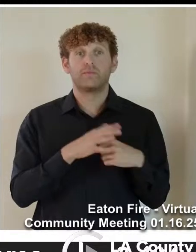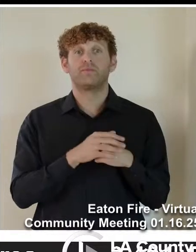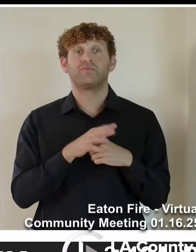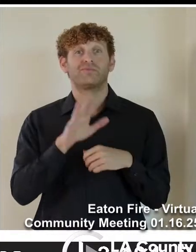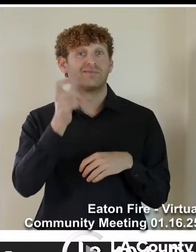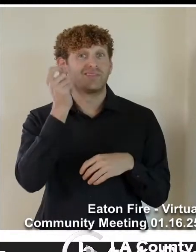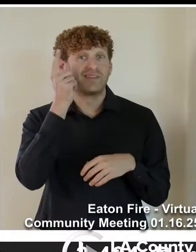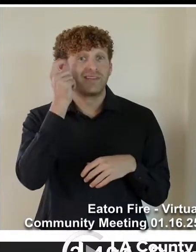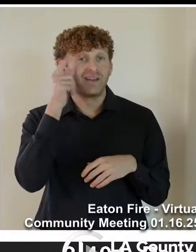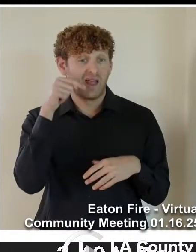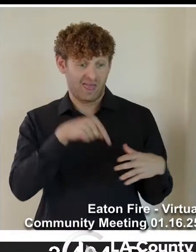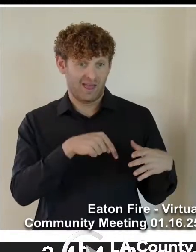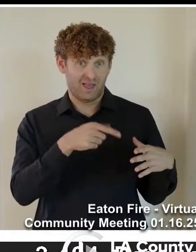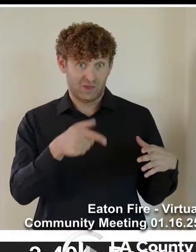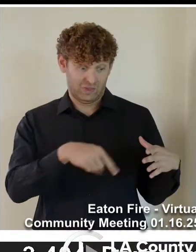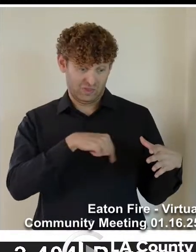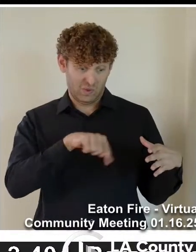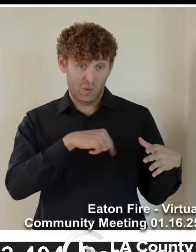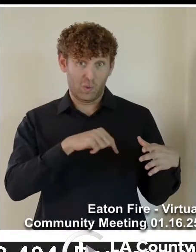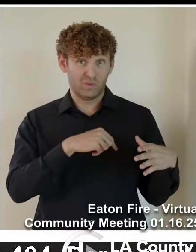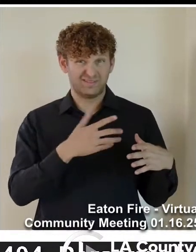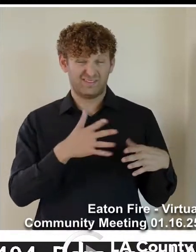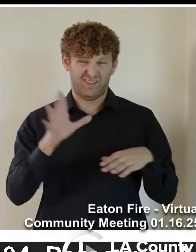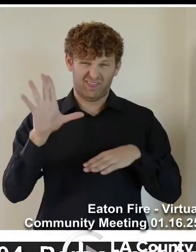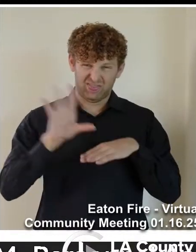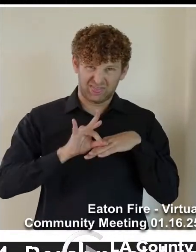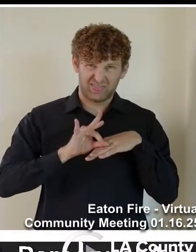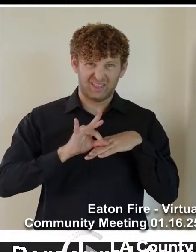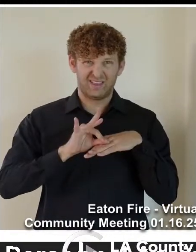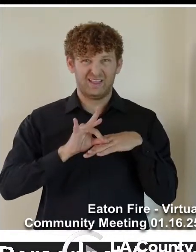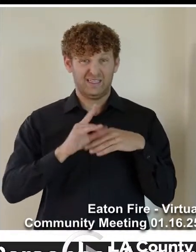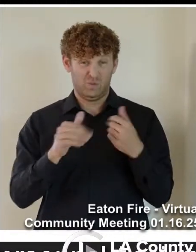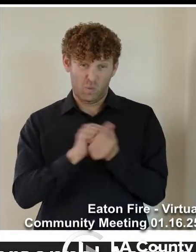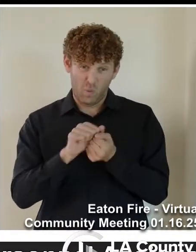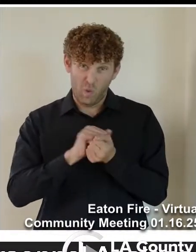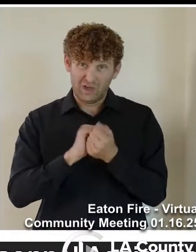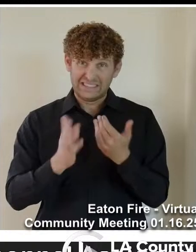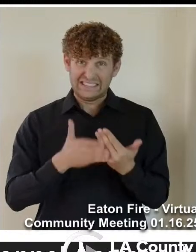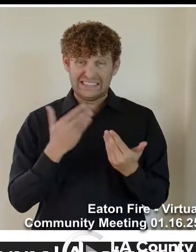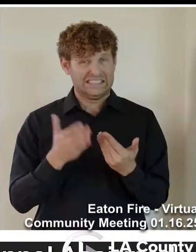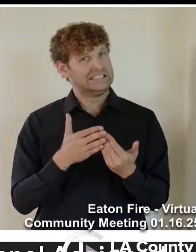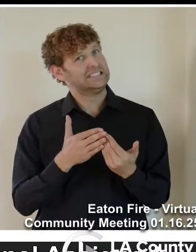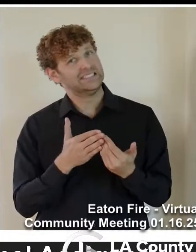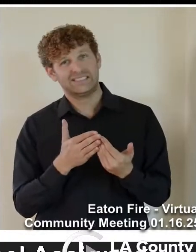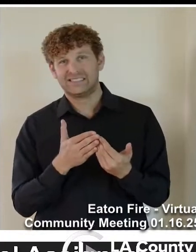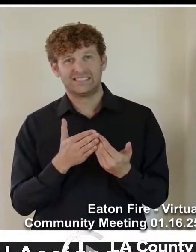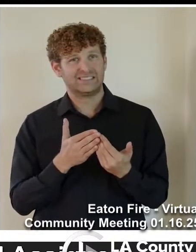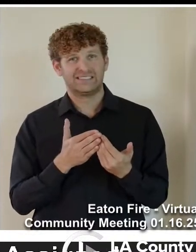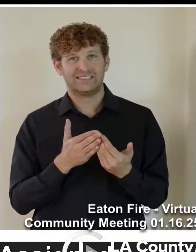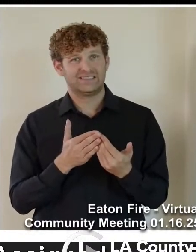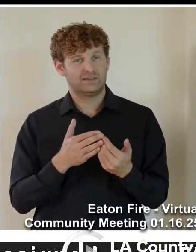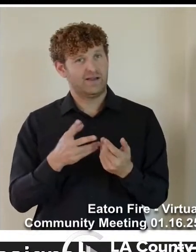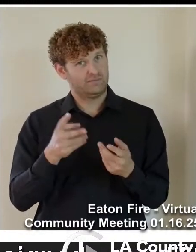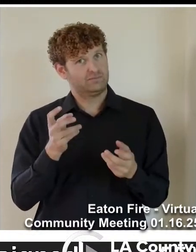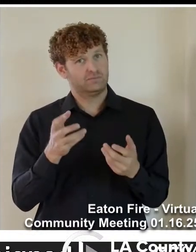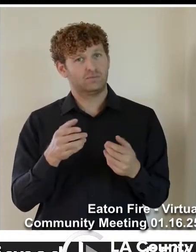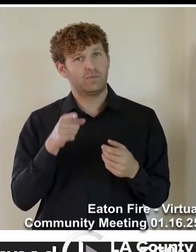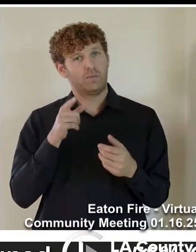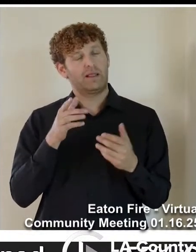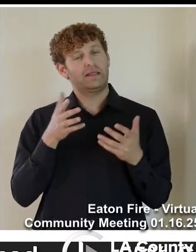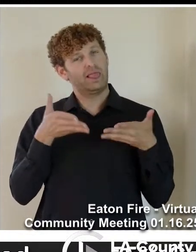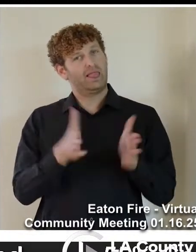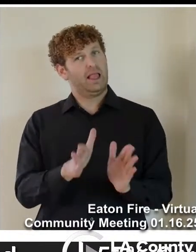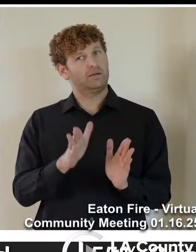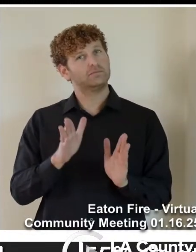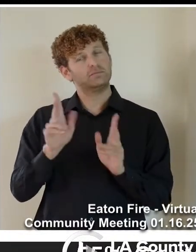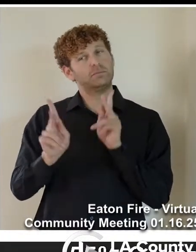it doesn't just wash away easily. It's something that has to have a process to digest and remove. That's why we usually trust that to the professional units.